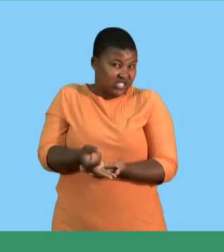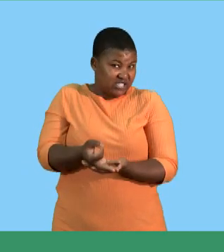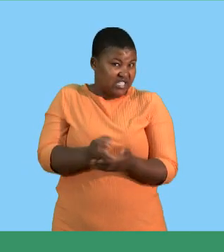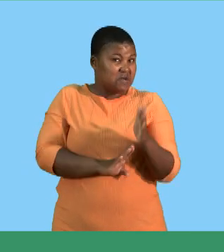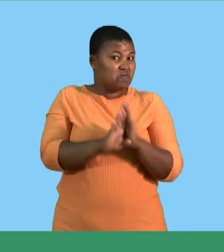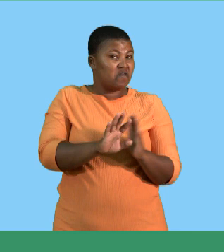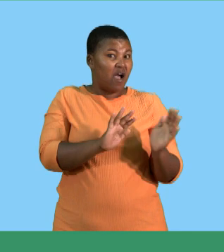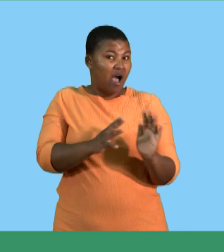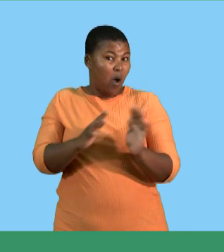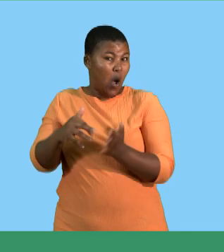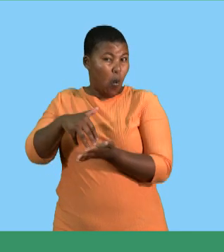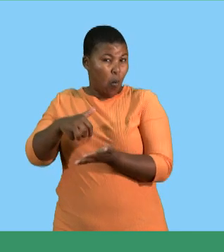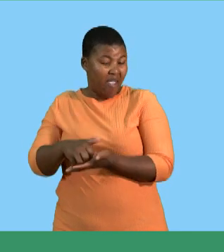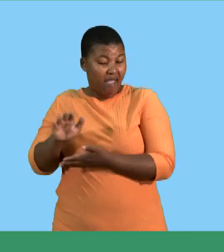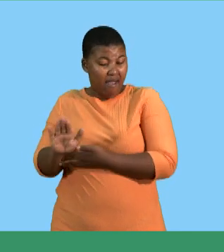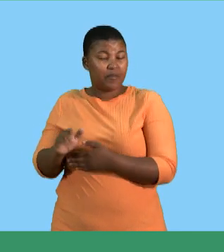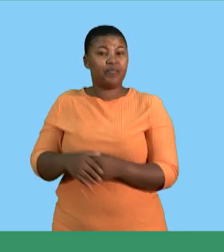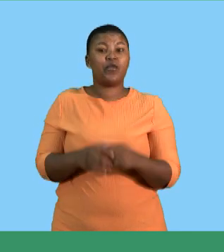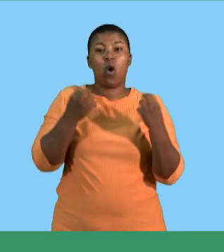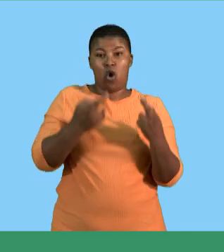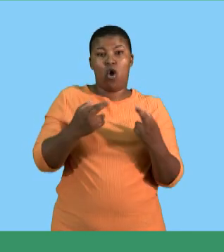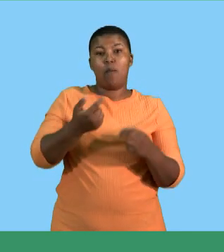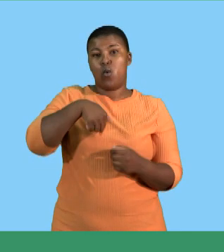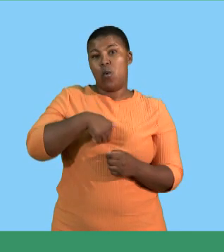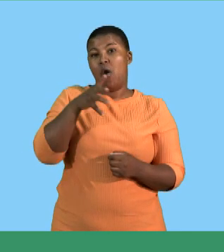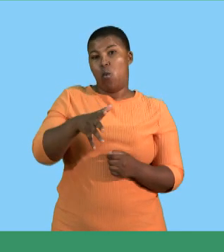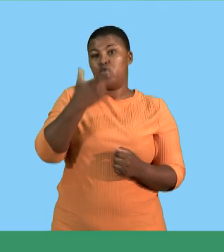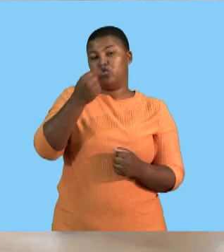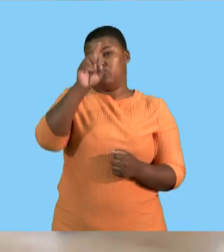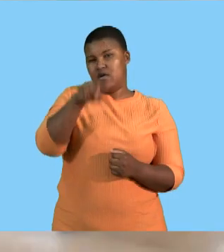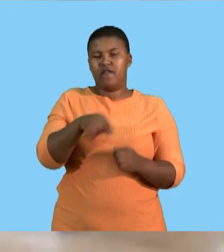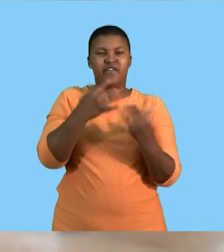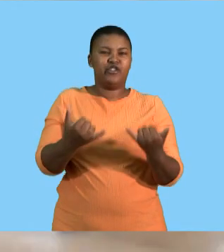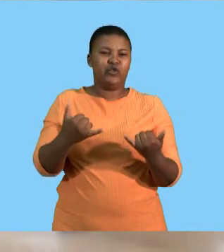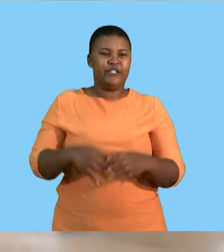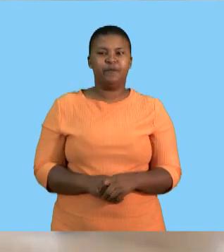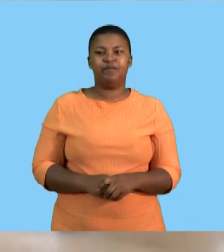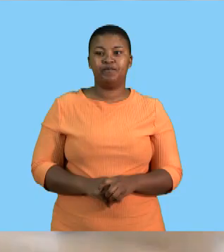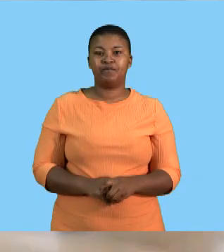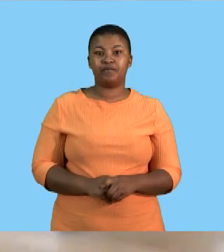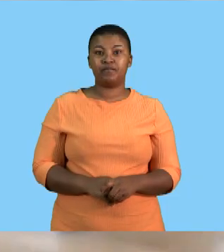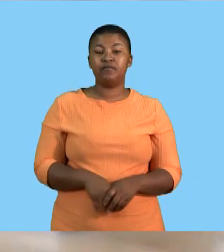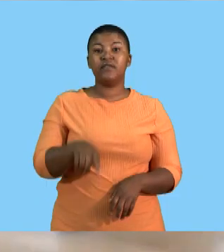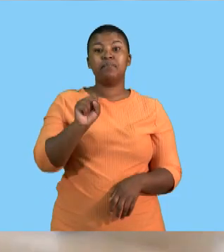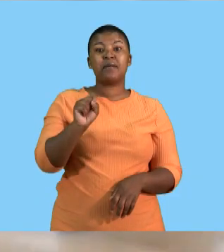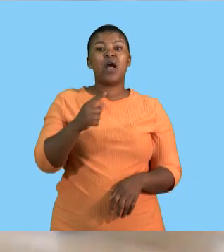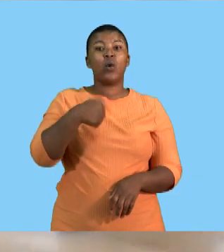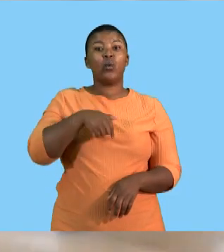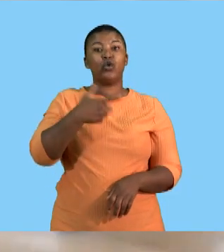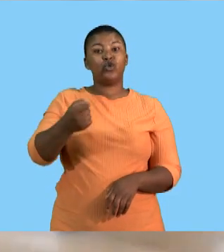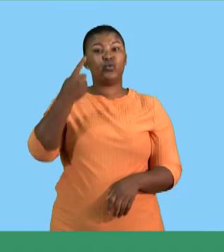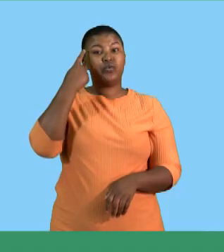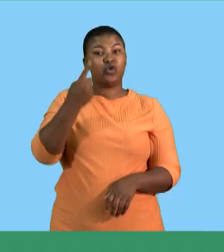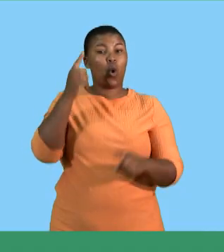they can improve on their weaknesses. So hopefully we will achieve these objectives today. This is our concept map then